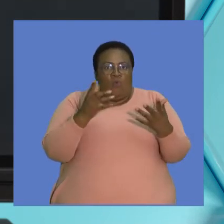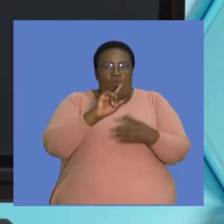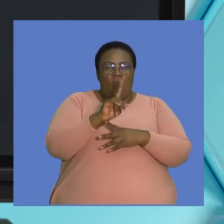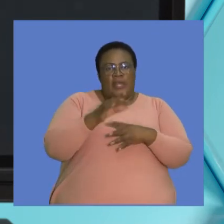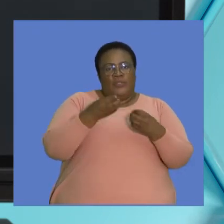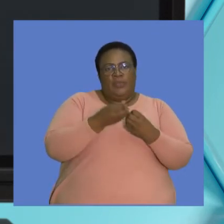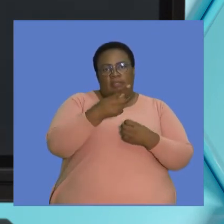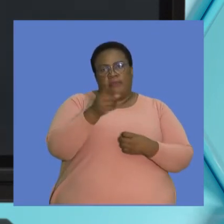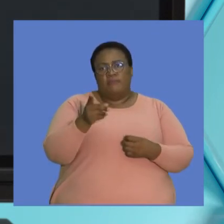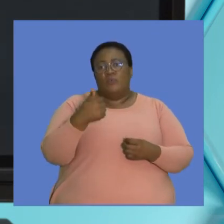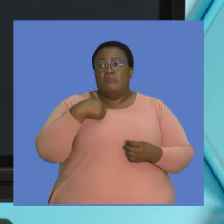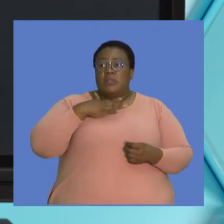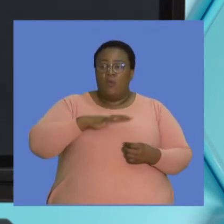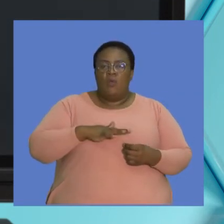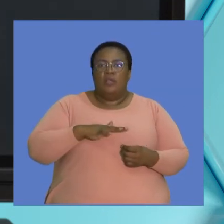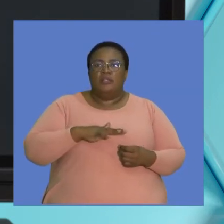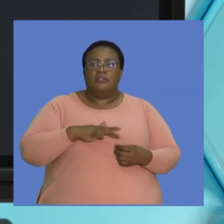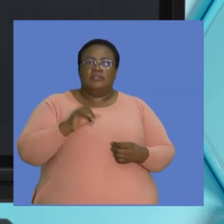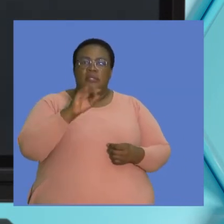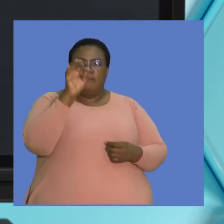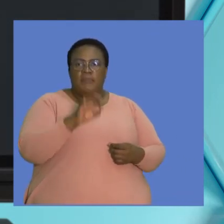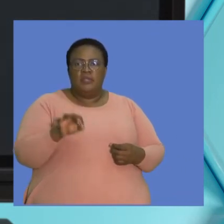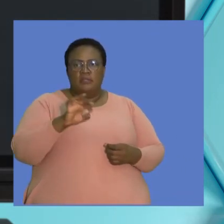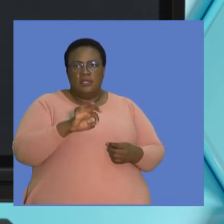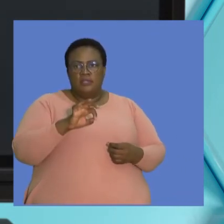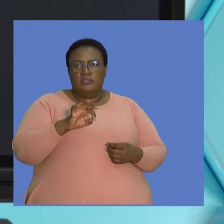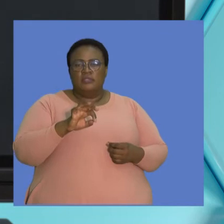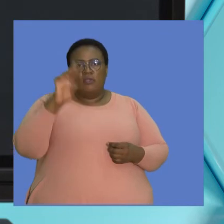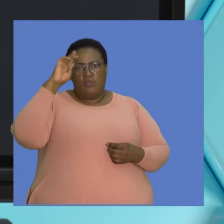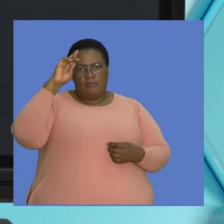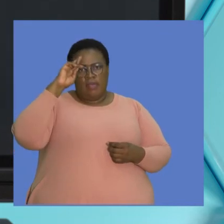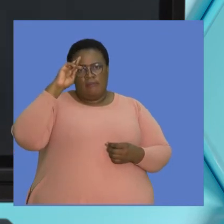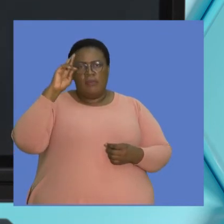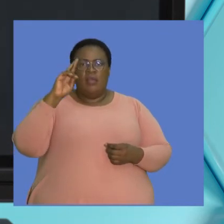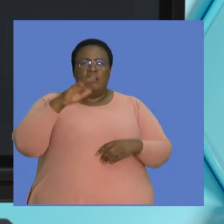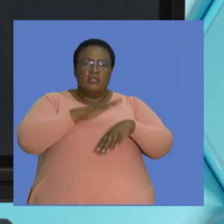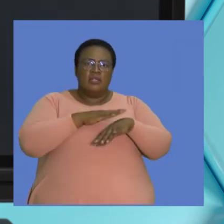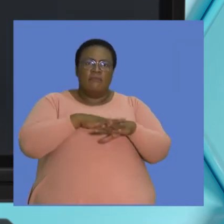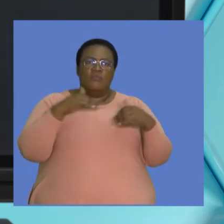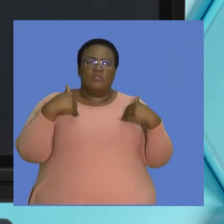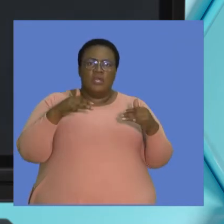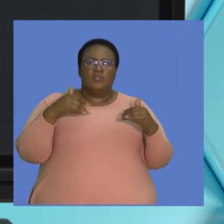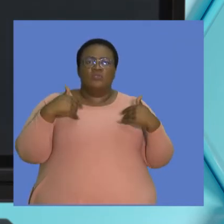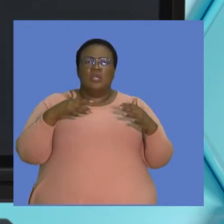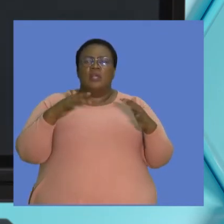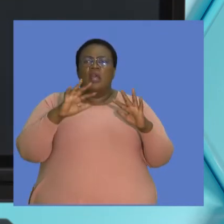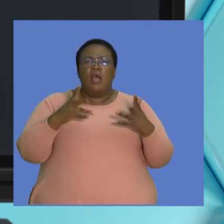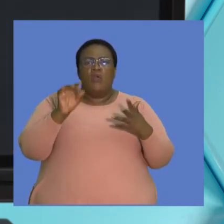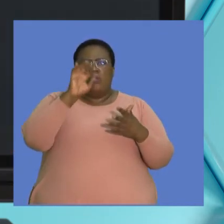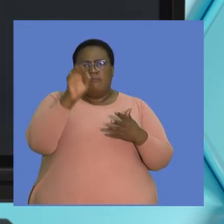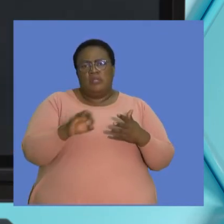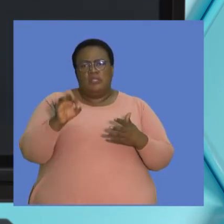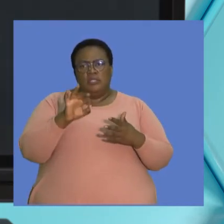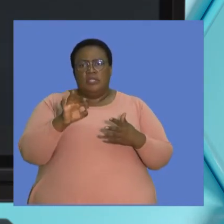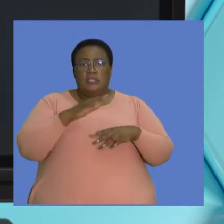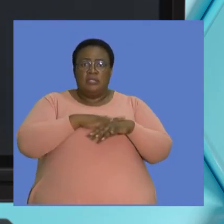say, okay, guys, I want this percentage. And remember, when you start, you normally start at a percentage higher than that, so that